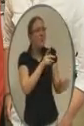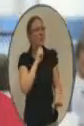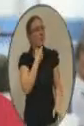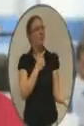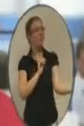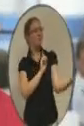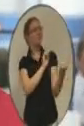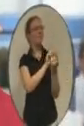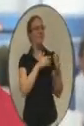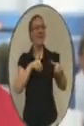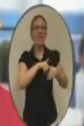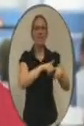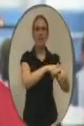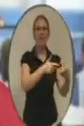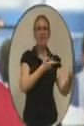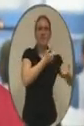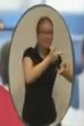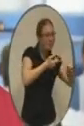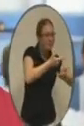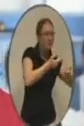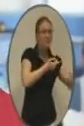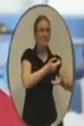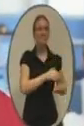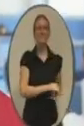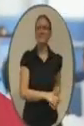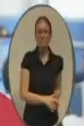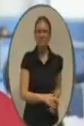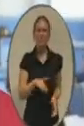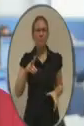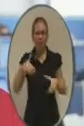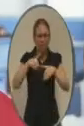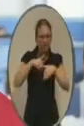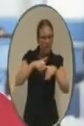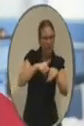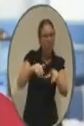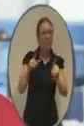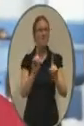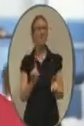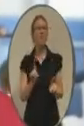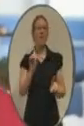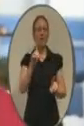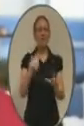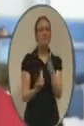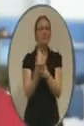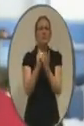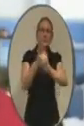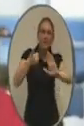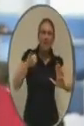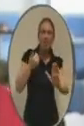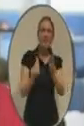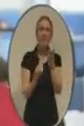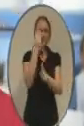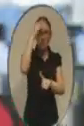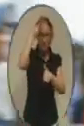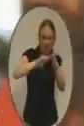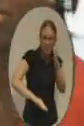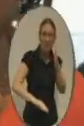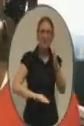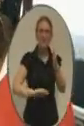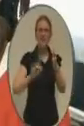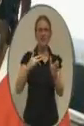your own home. You choose the topic that you're interested in and the consultation method that suits you and then we invite you to get involved.